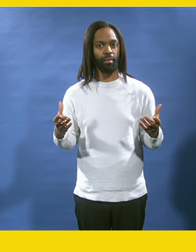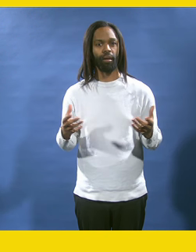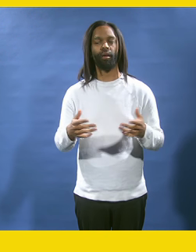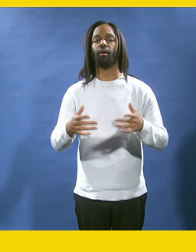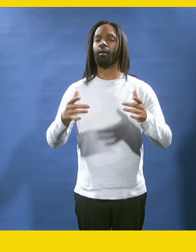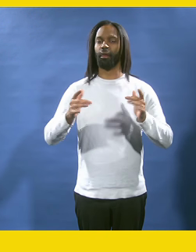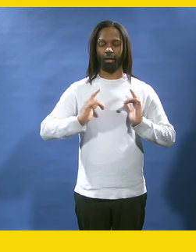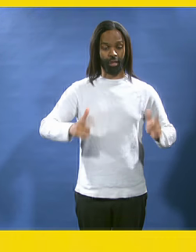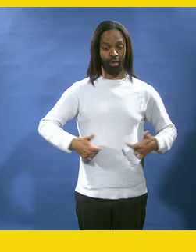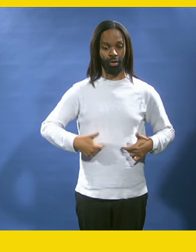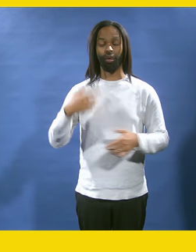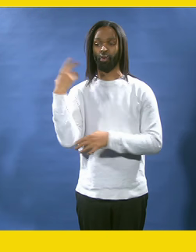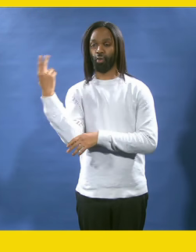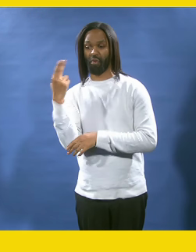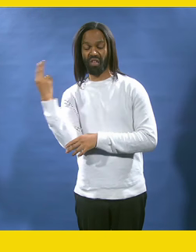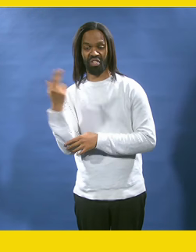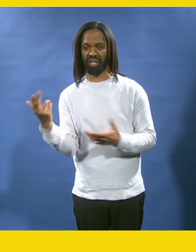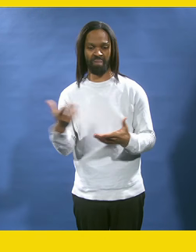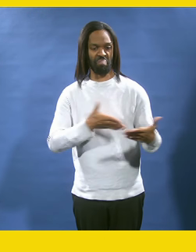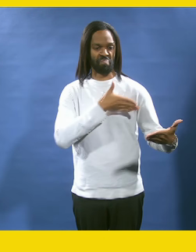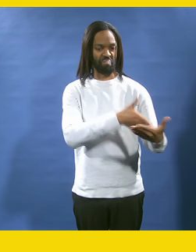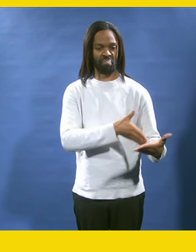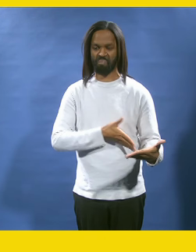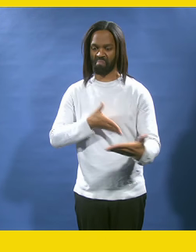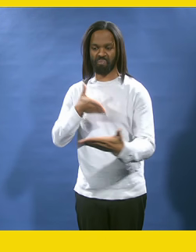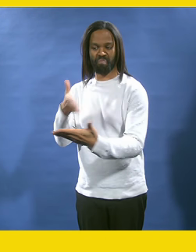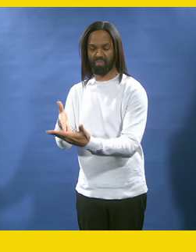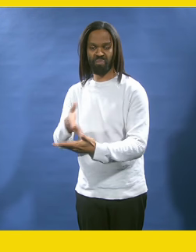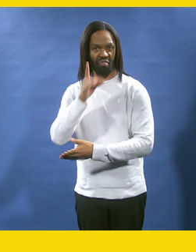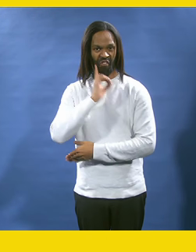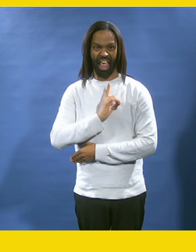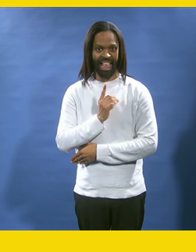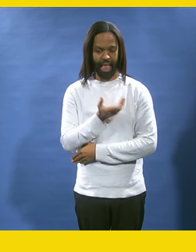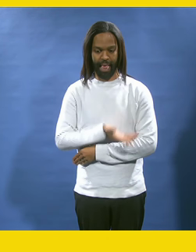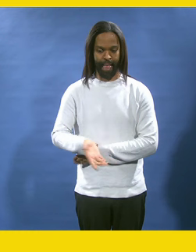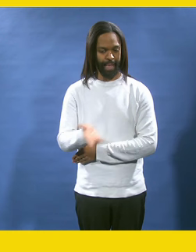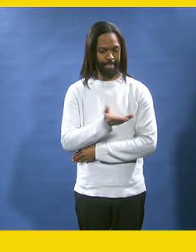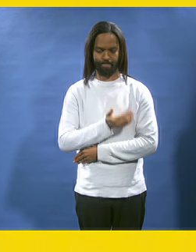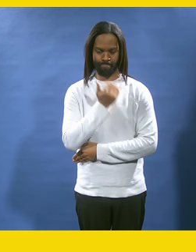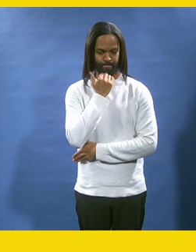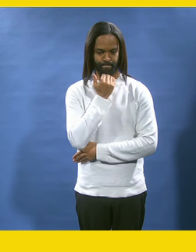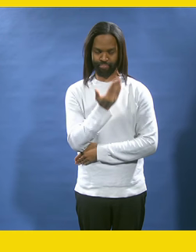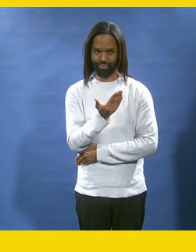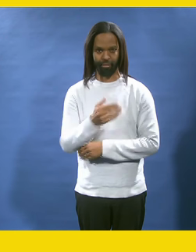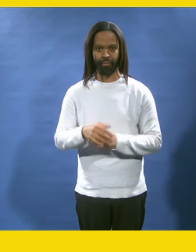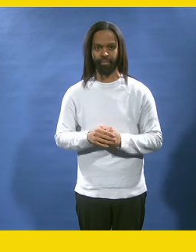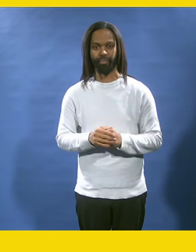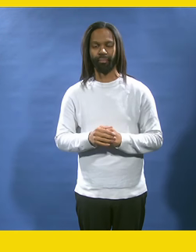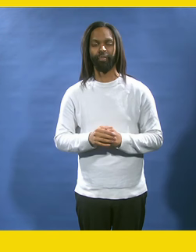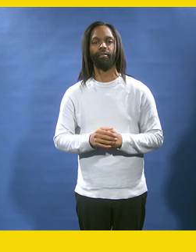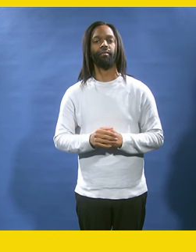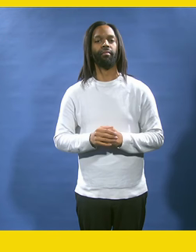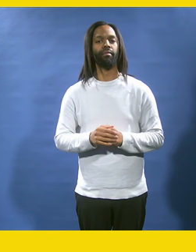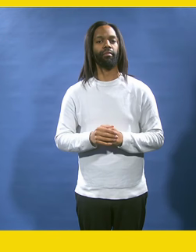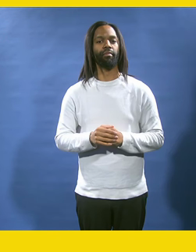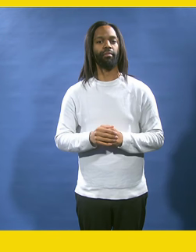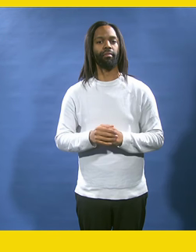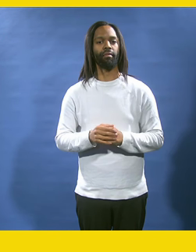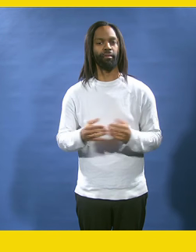and those protesting these injustices face imprisonment, torture, and sexual